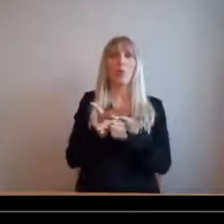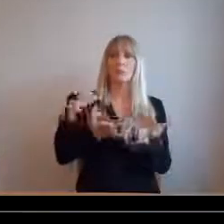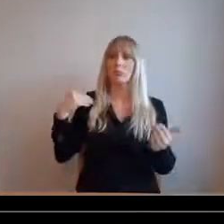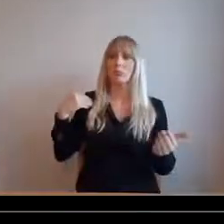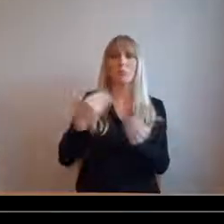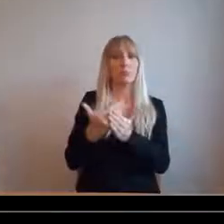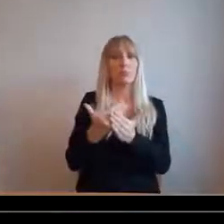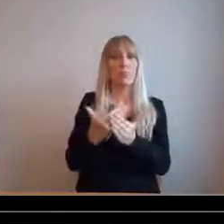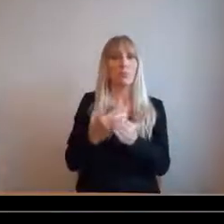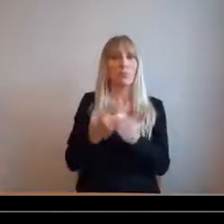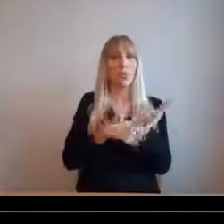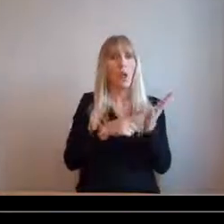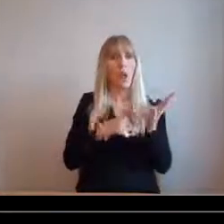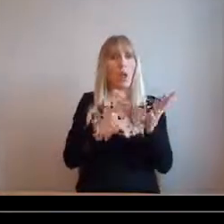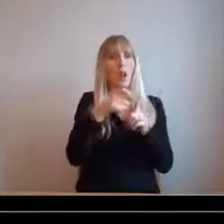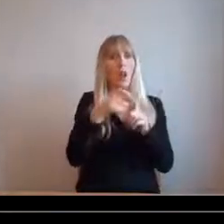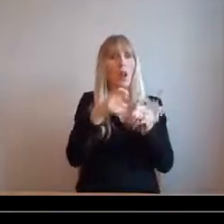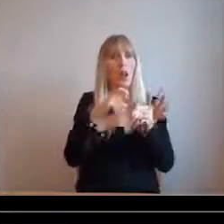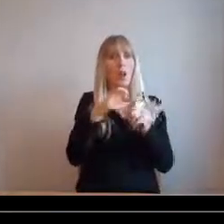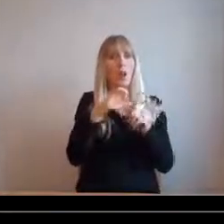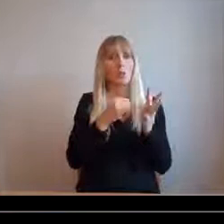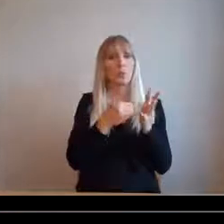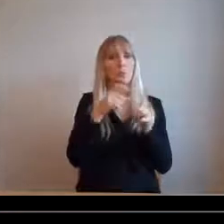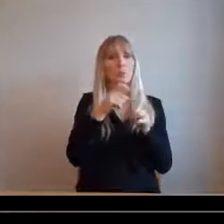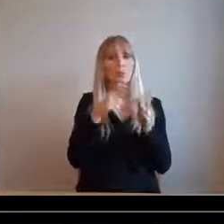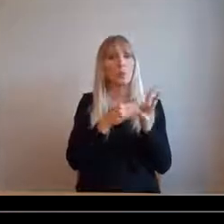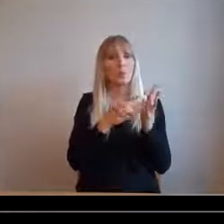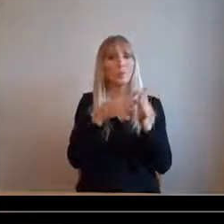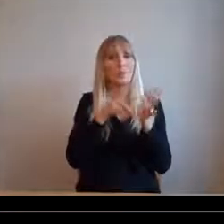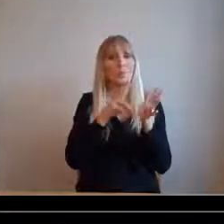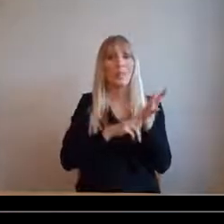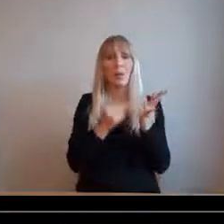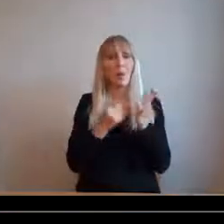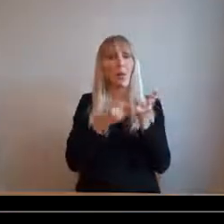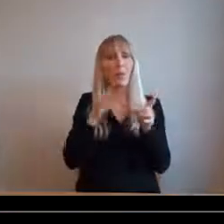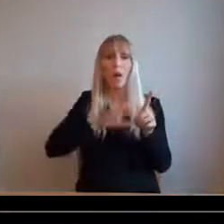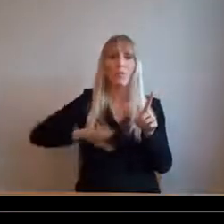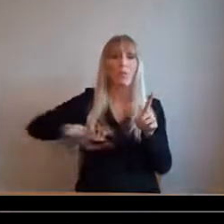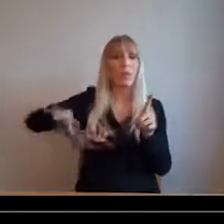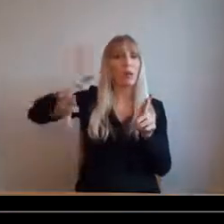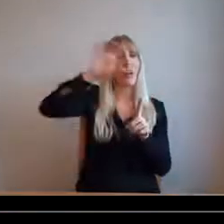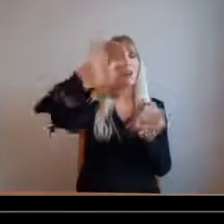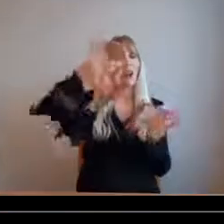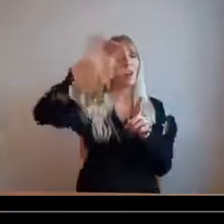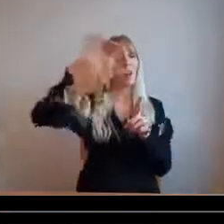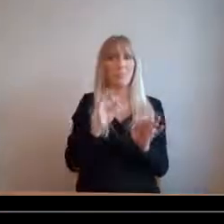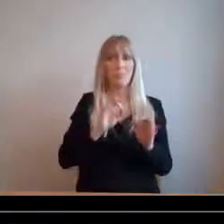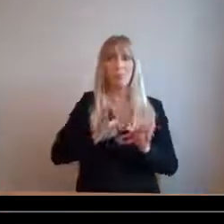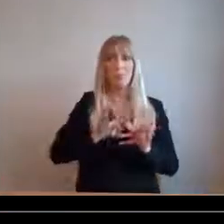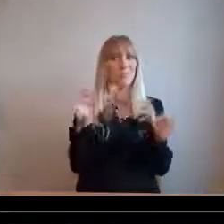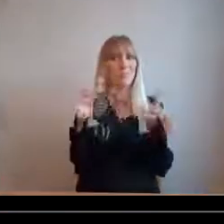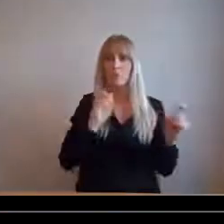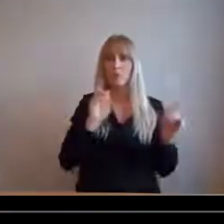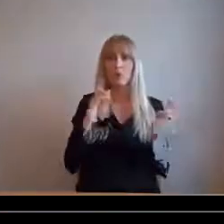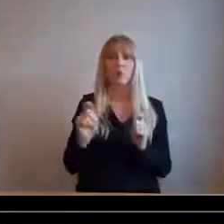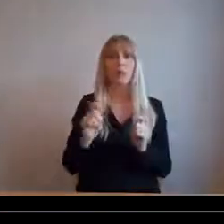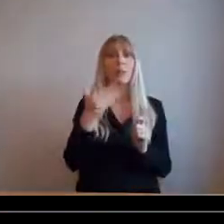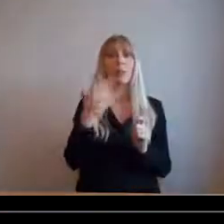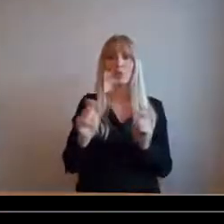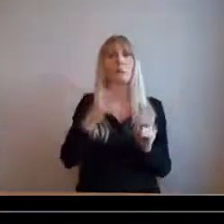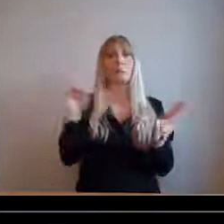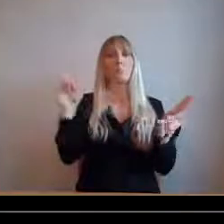or Cuxton. I suppose the refinement south of the highway speed line, we've reduced the ancient